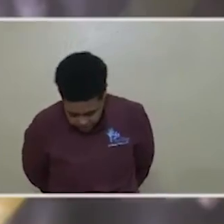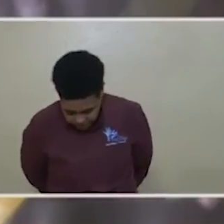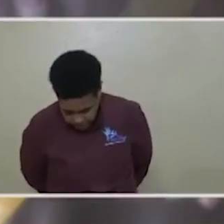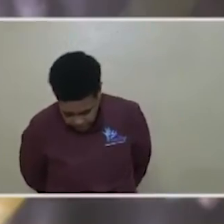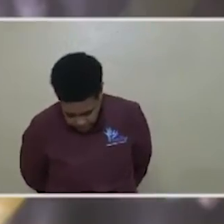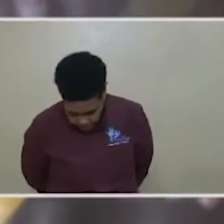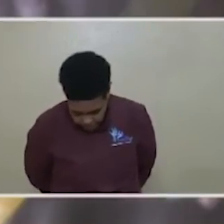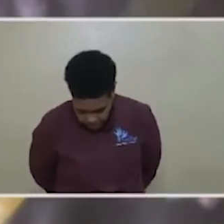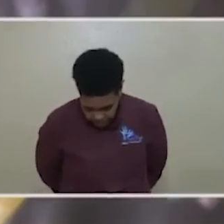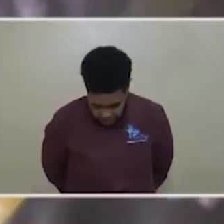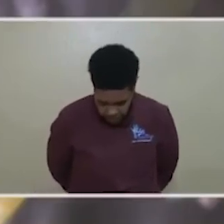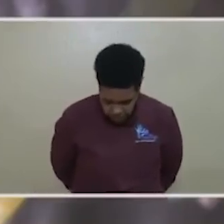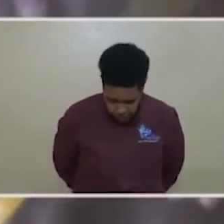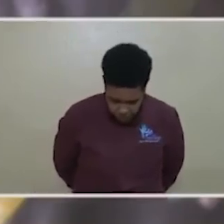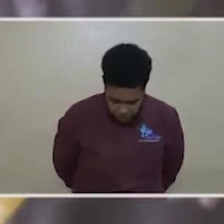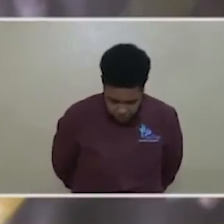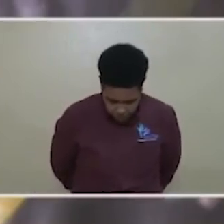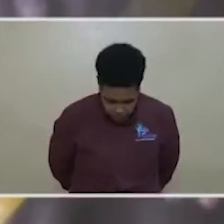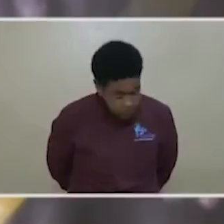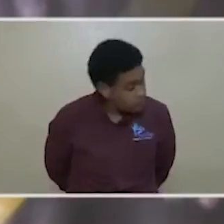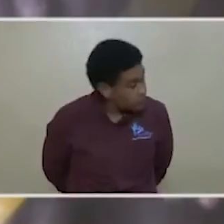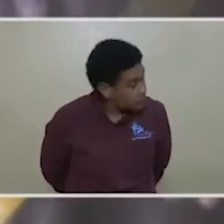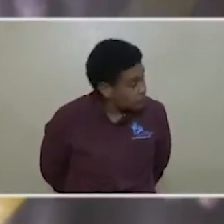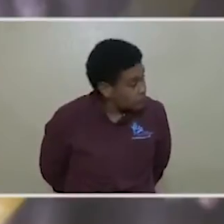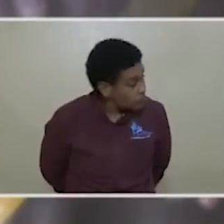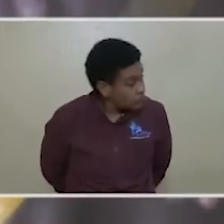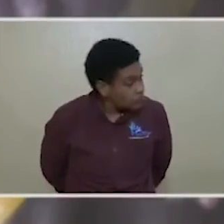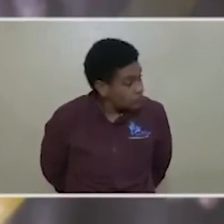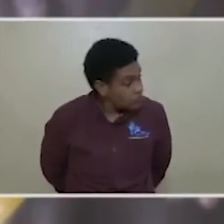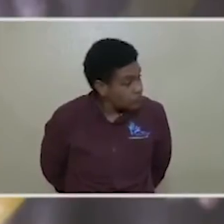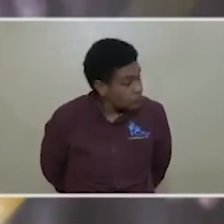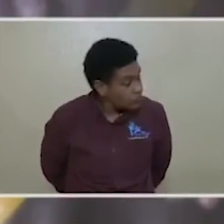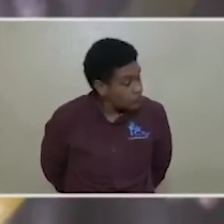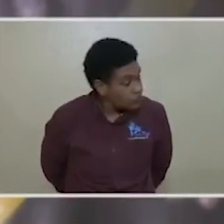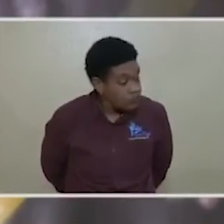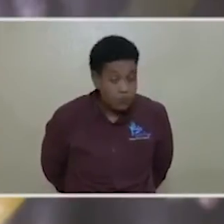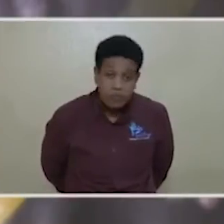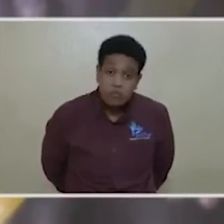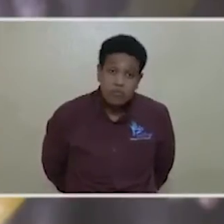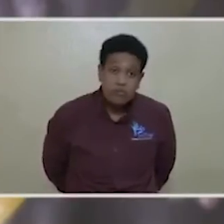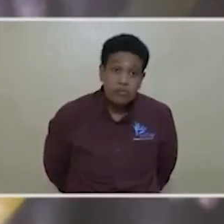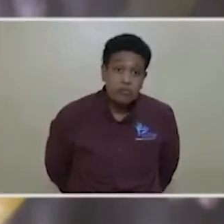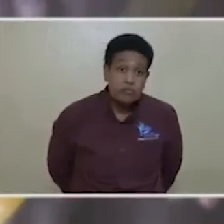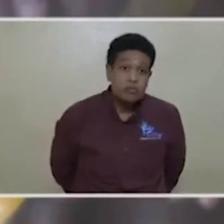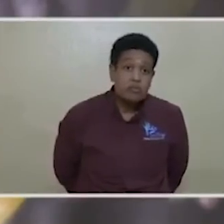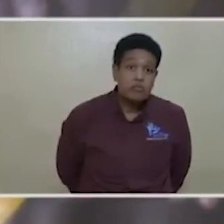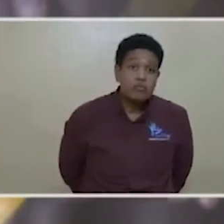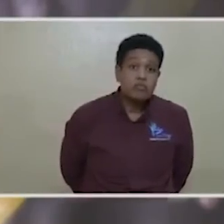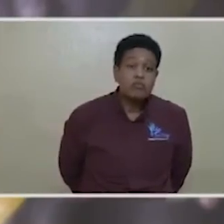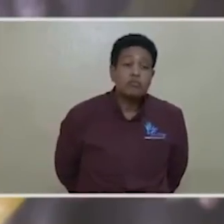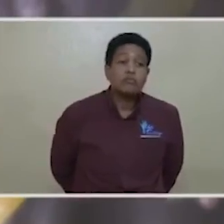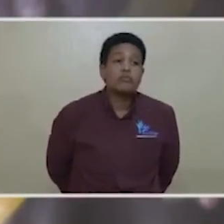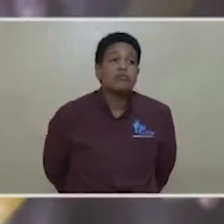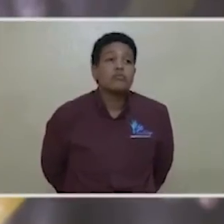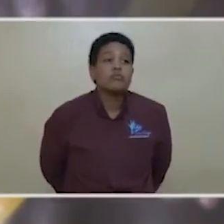protection strategy is the concept of a social protection